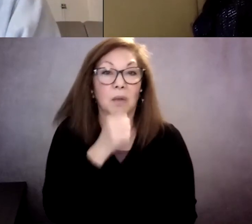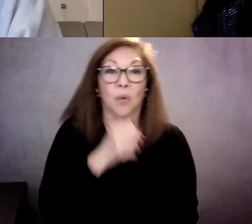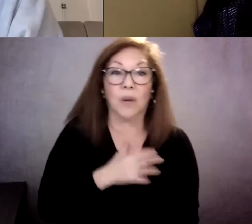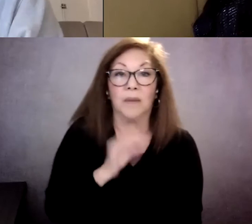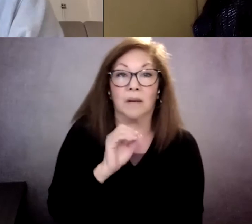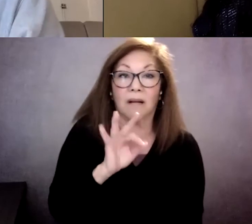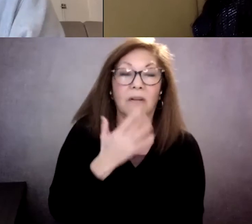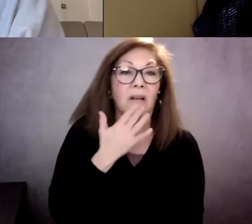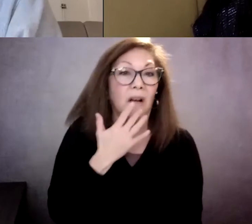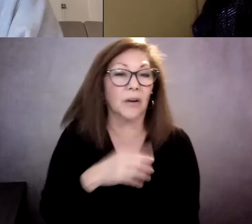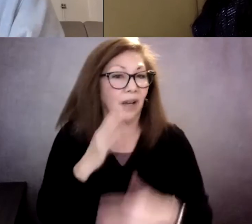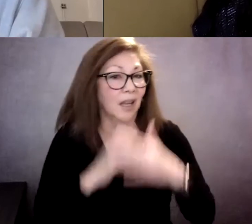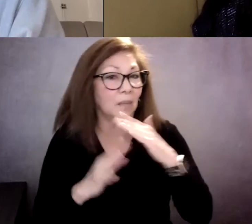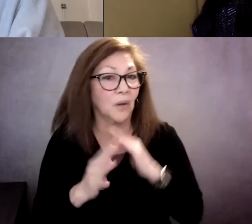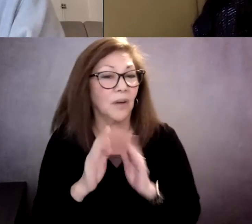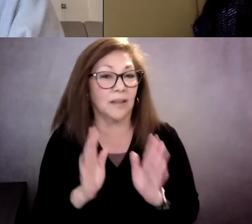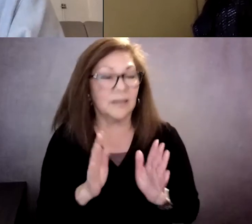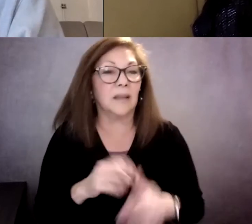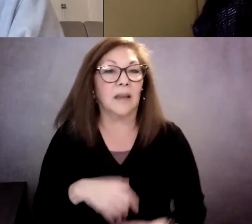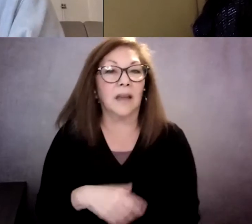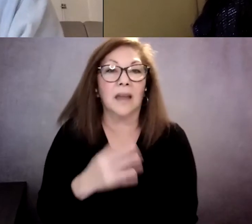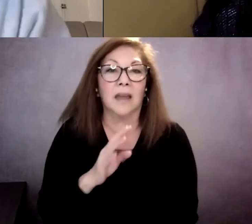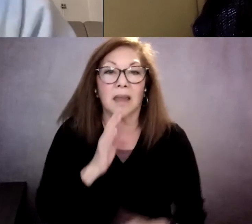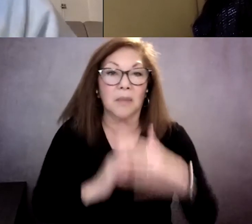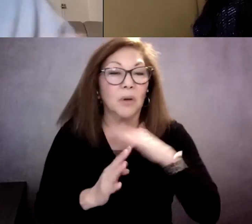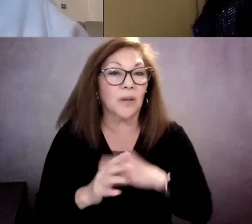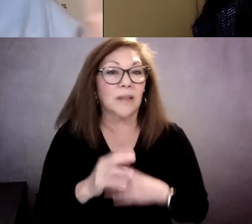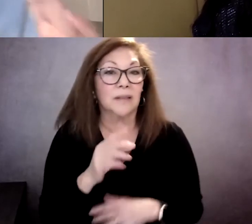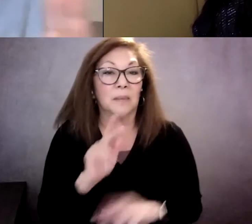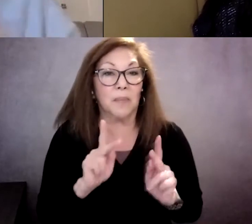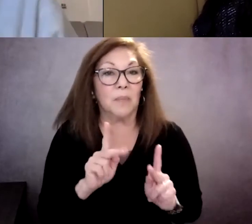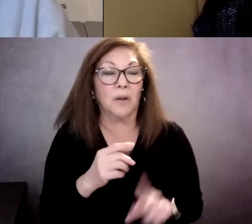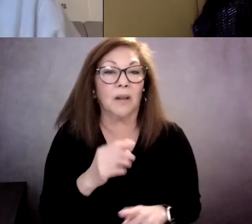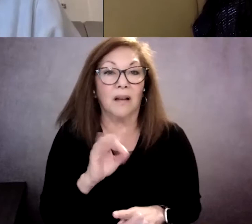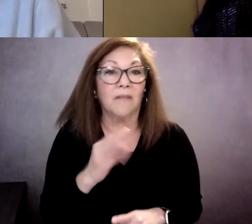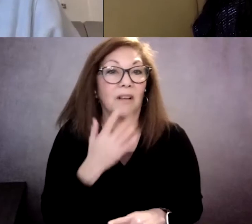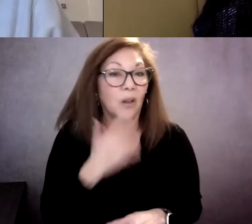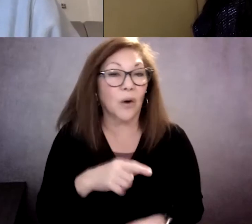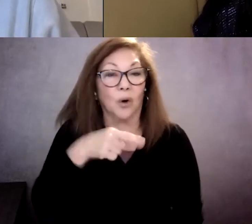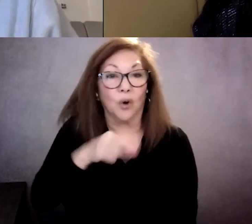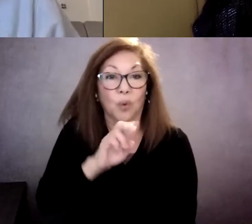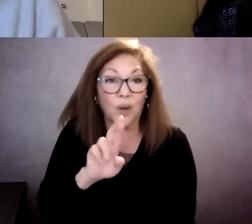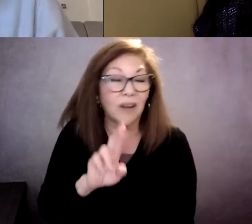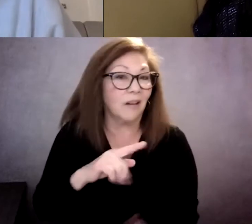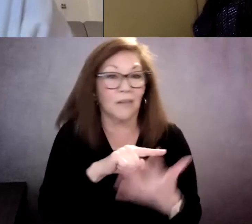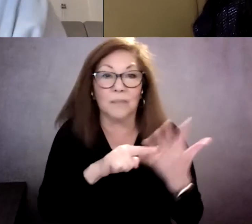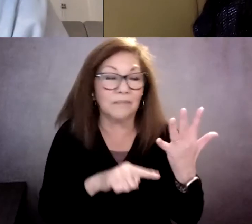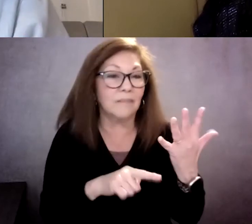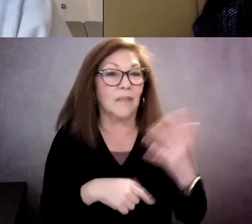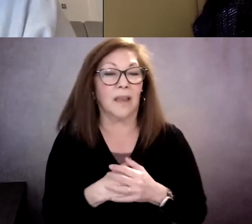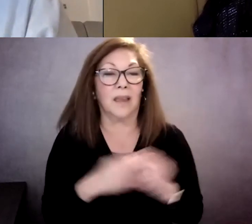color, immigrants of color, queer people, people who fell under all those umbrellas, and then a few